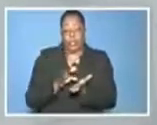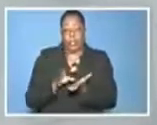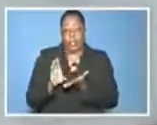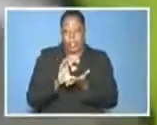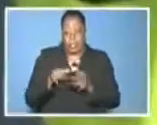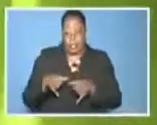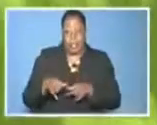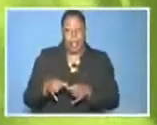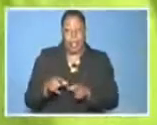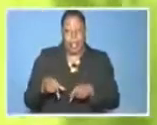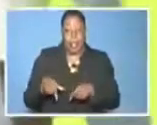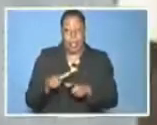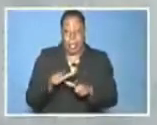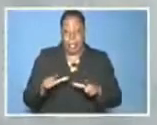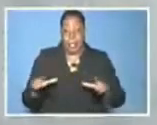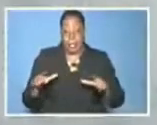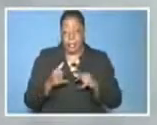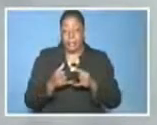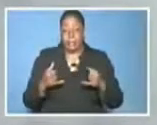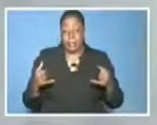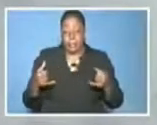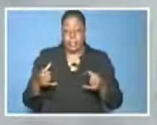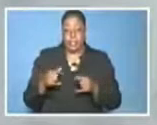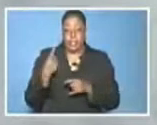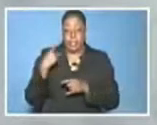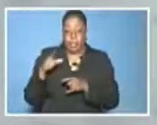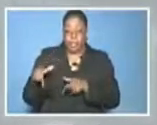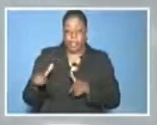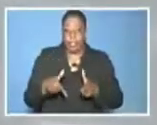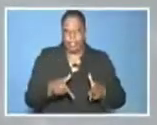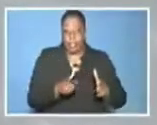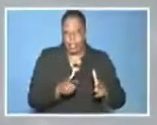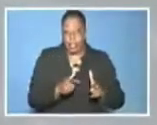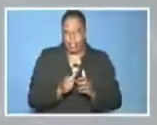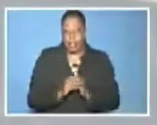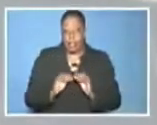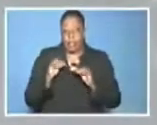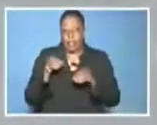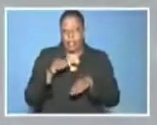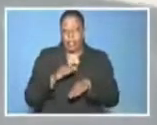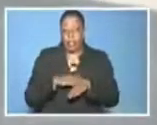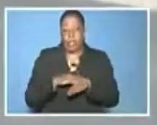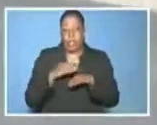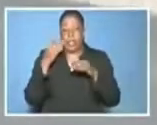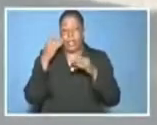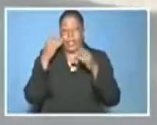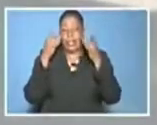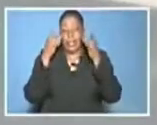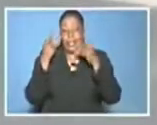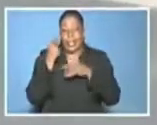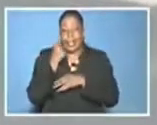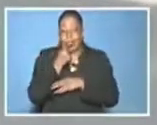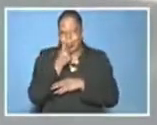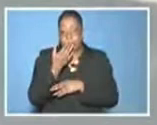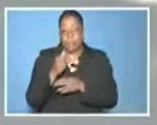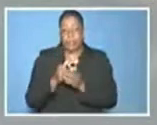delineates the lanes for the flow of traffic, as well as they will be installing the reflective cat eyes. Just want to